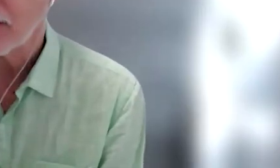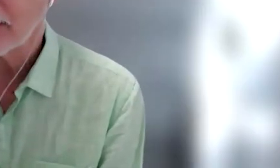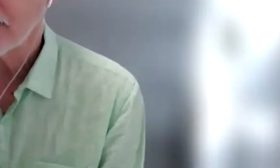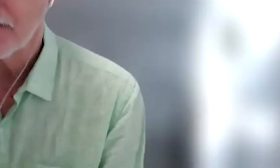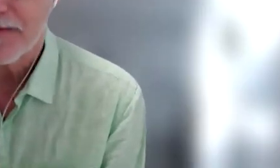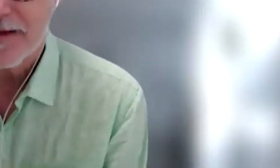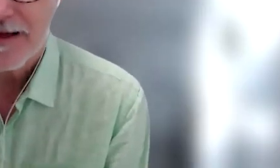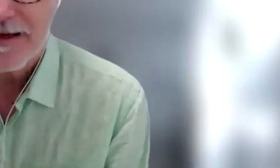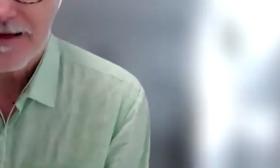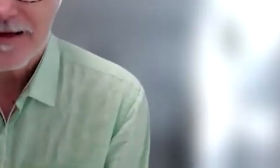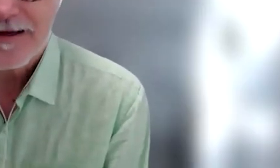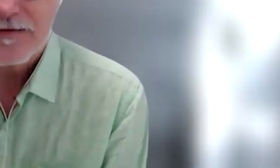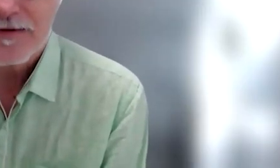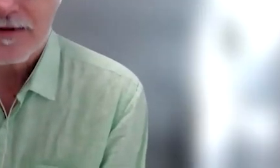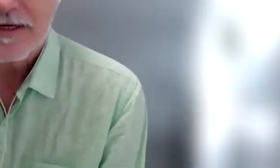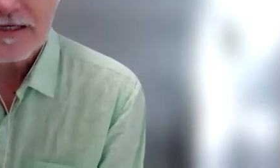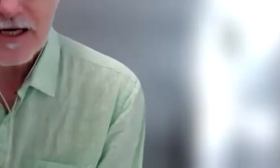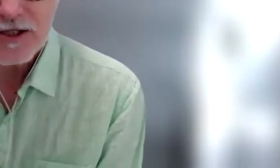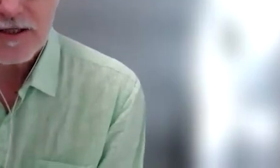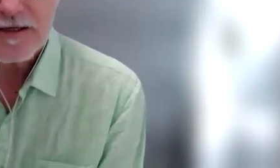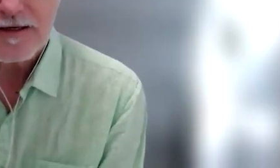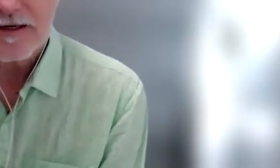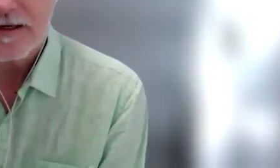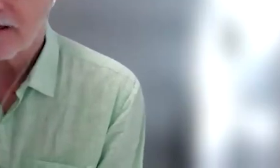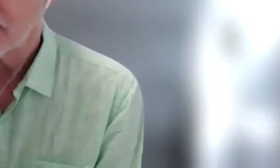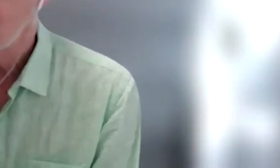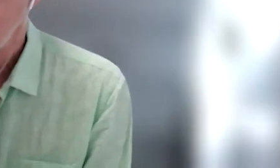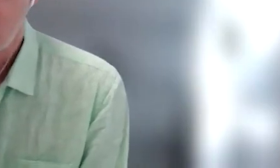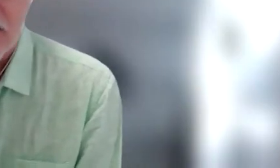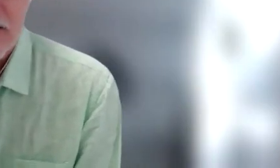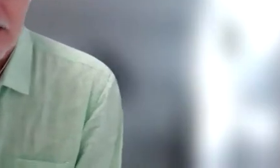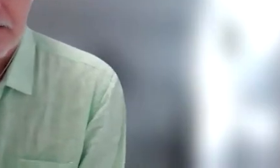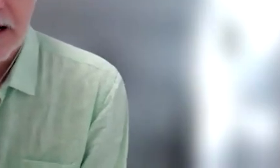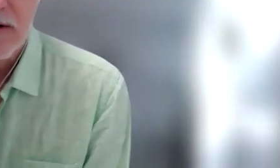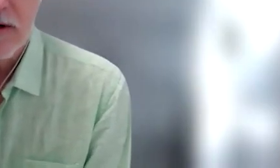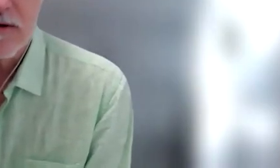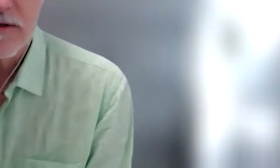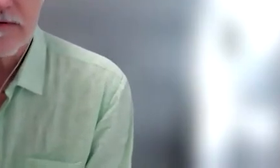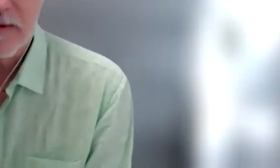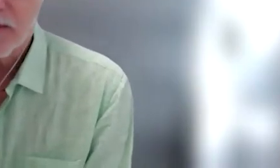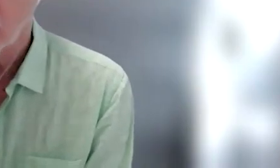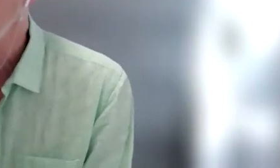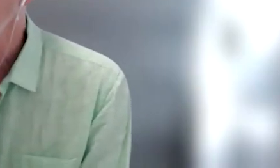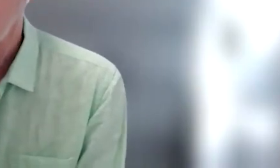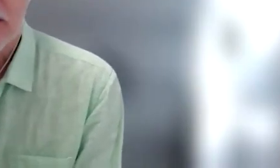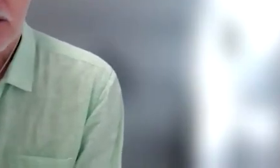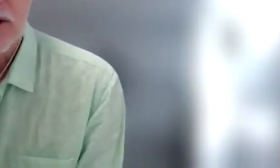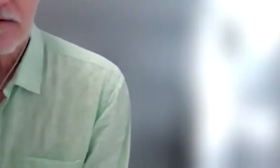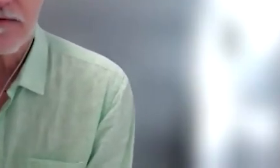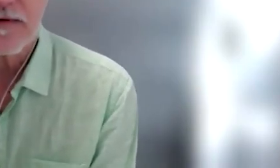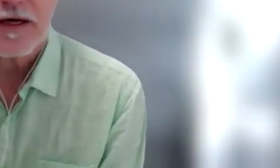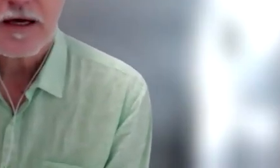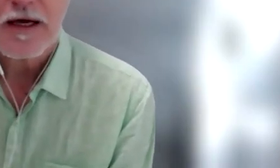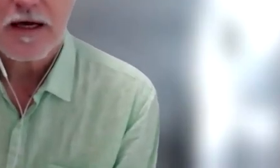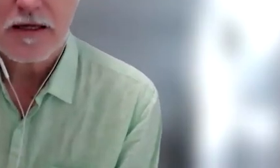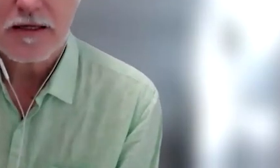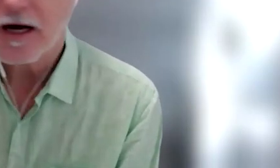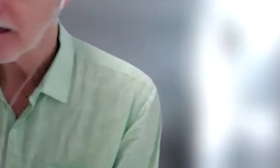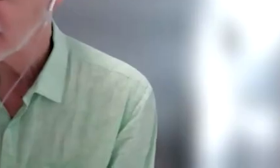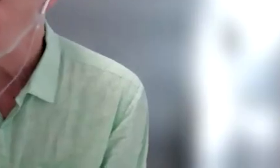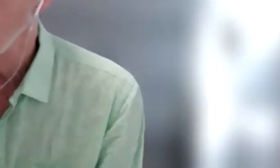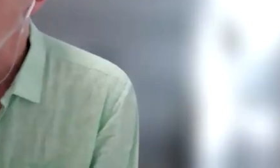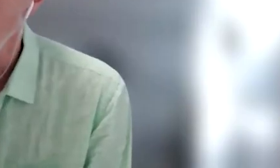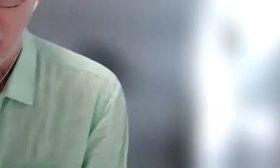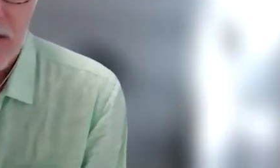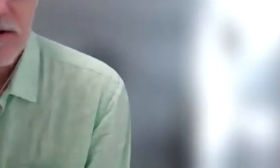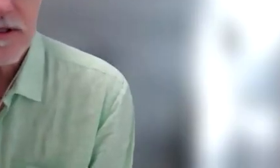Welcome, everyone. This session is on the Empower Inclusive Employment Initiative, and